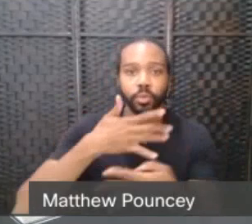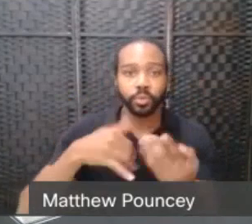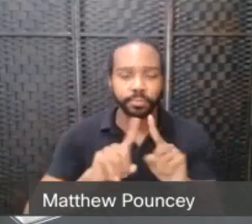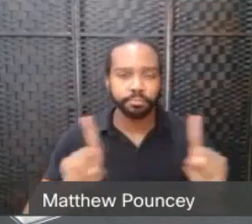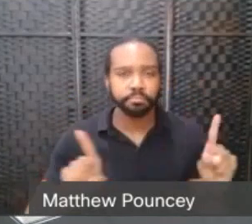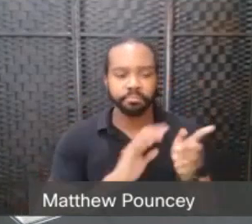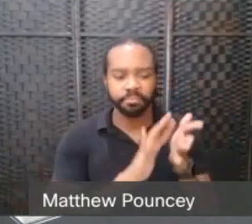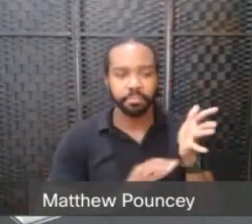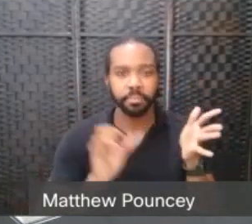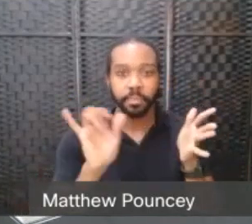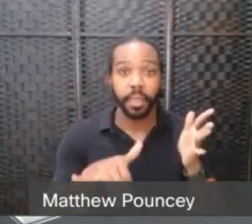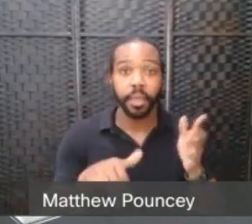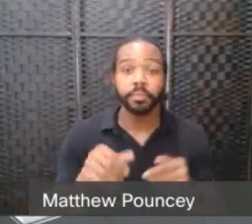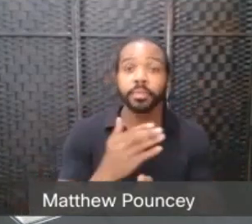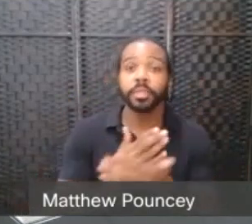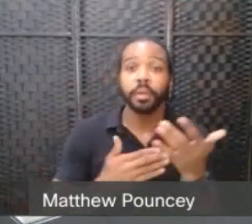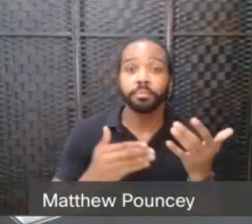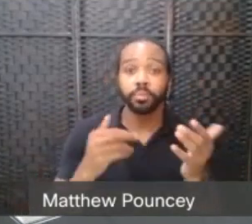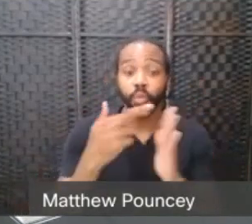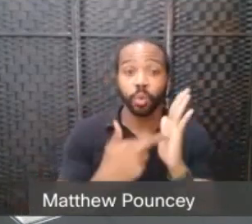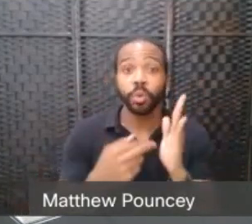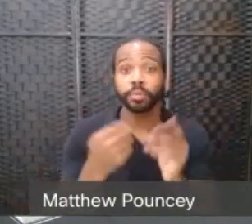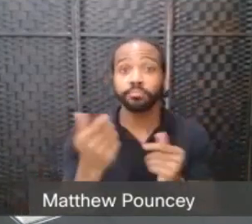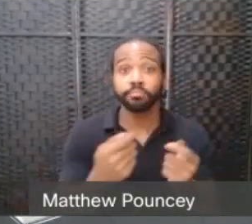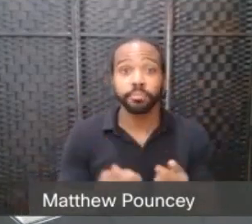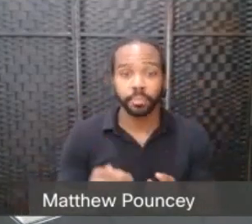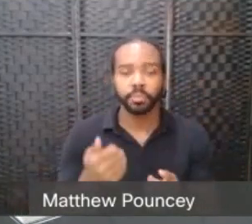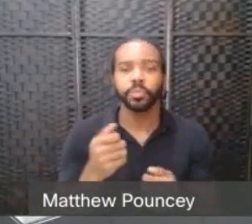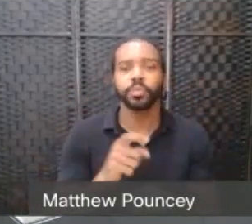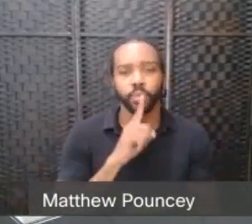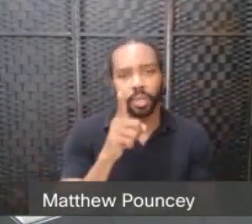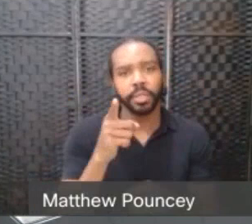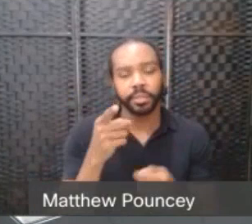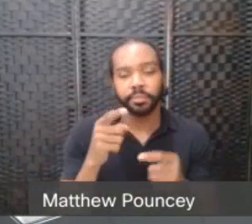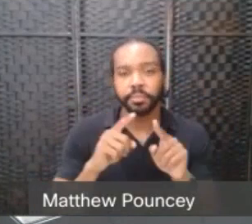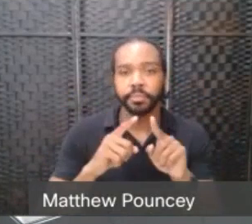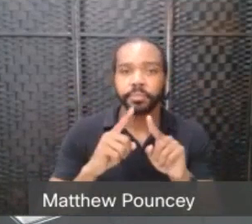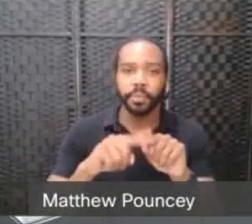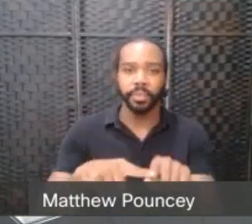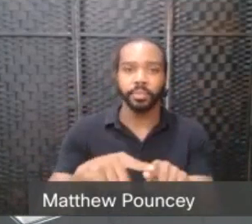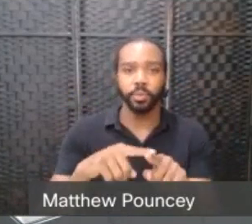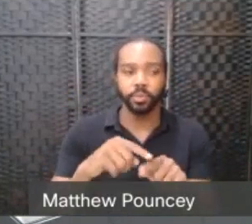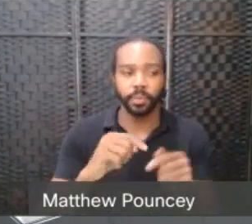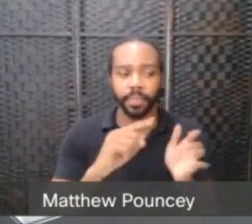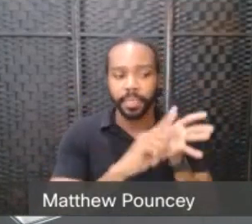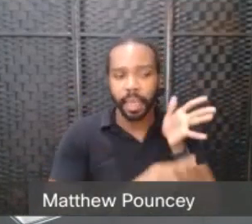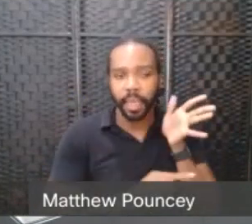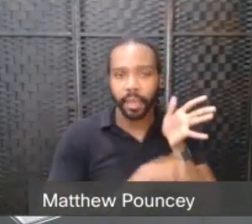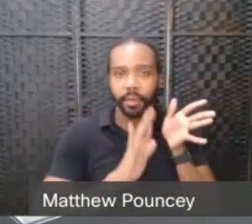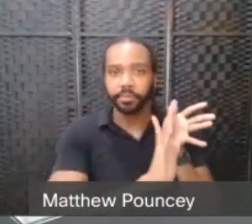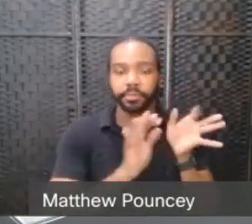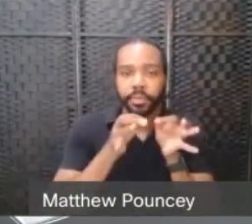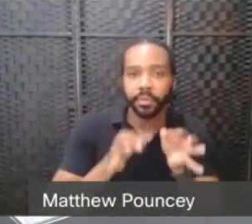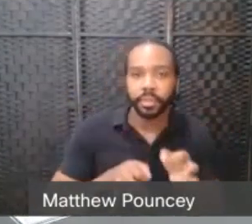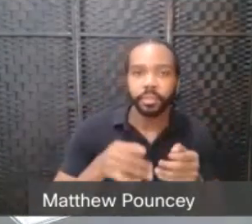so some of the lifting and the removal of those requirements are really going to be based on their definitions and those